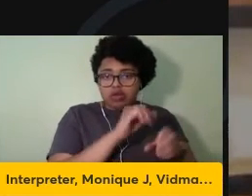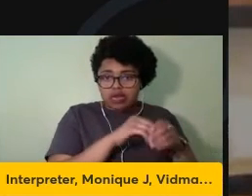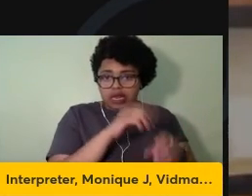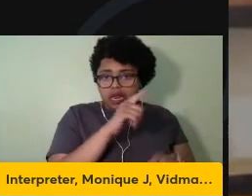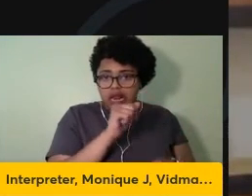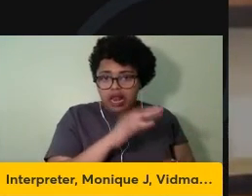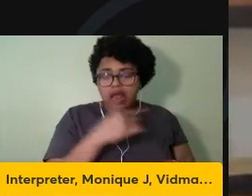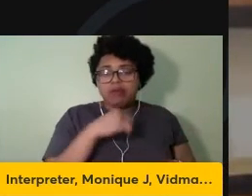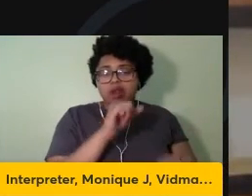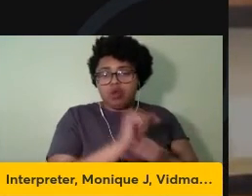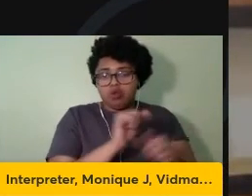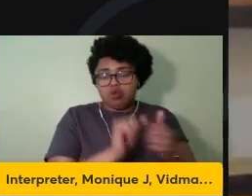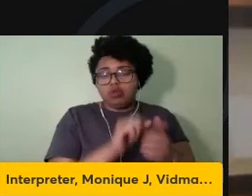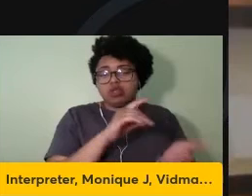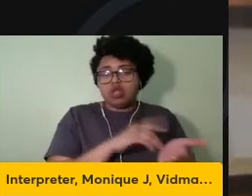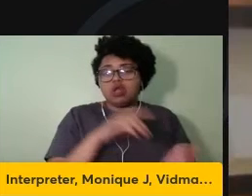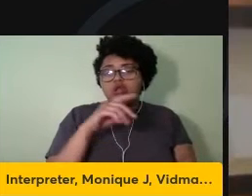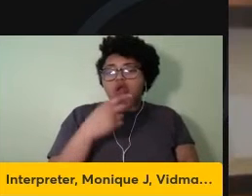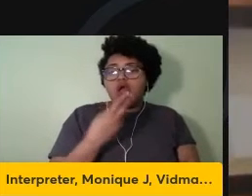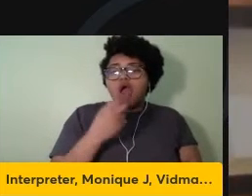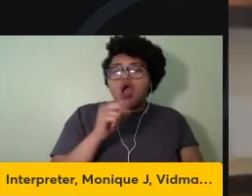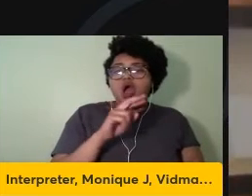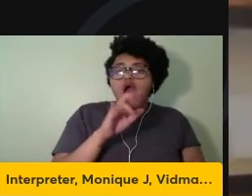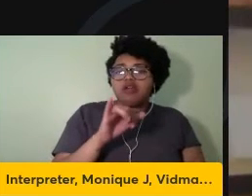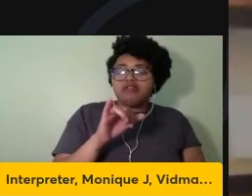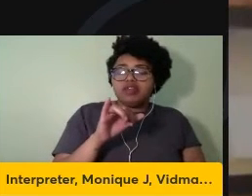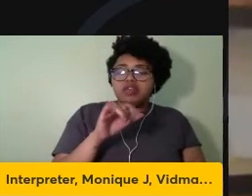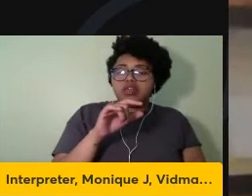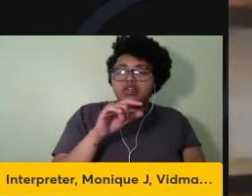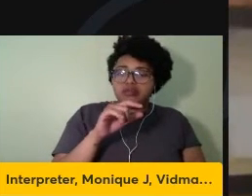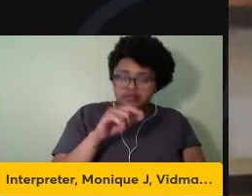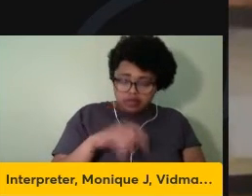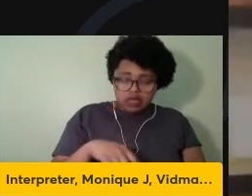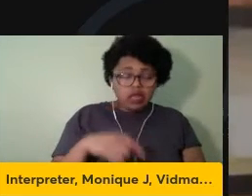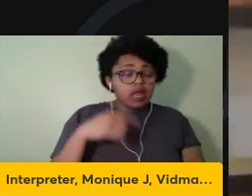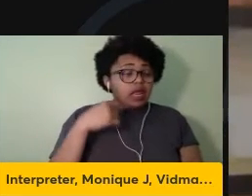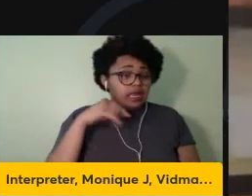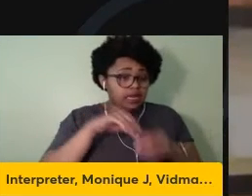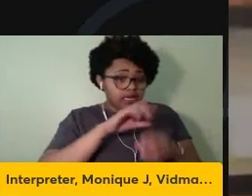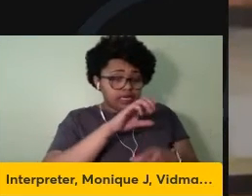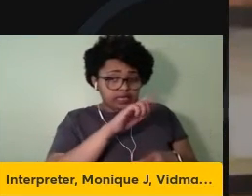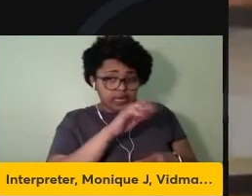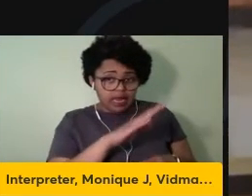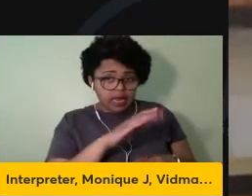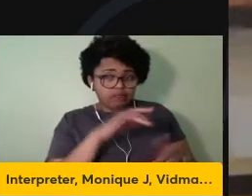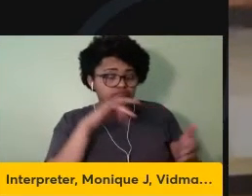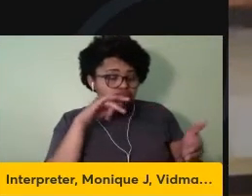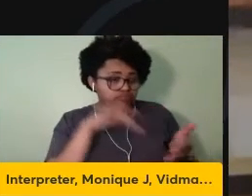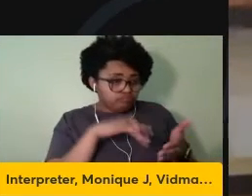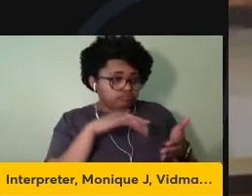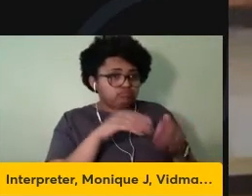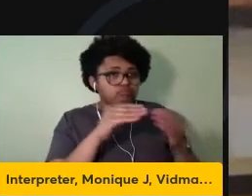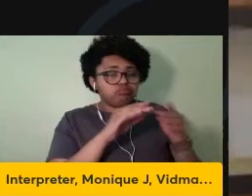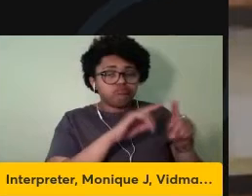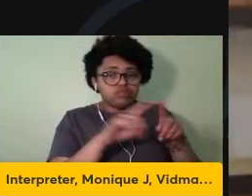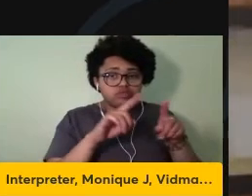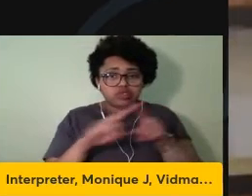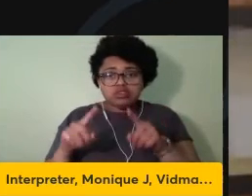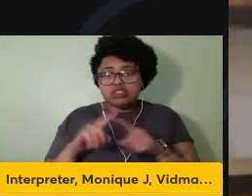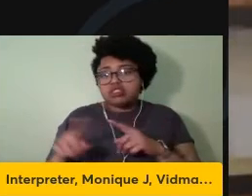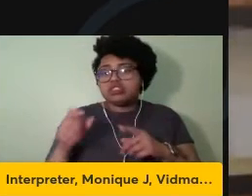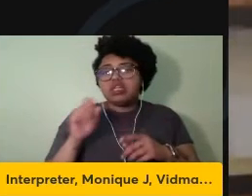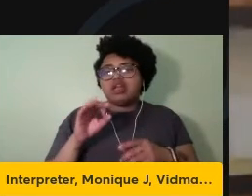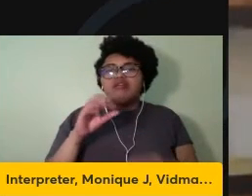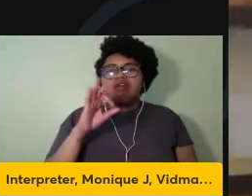years. And in his lab, I studied the molecular determinants of adipocyte differentiation, or rather the differentiation of